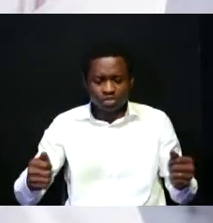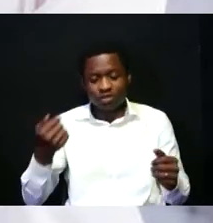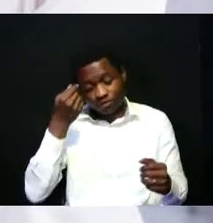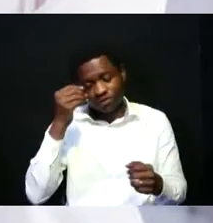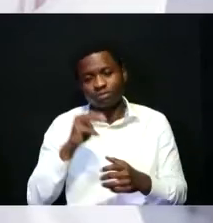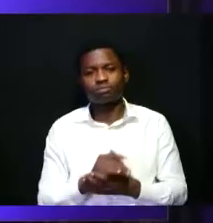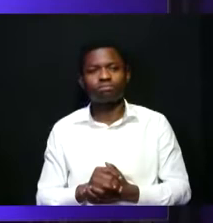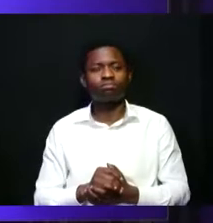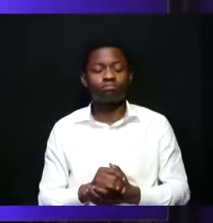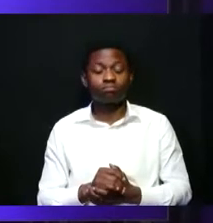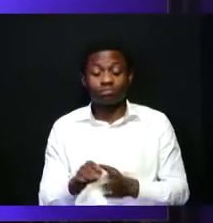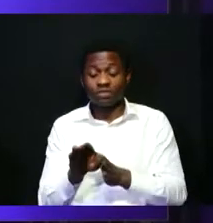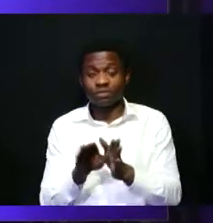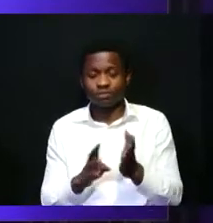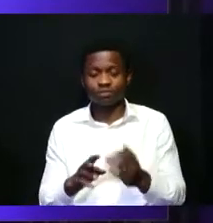Job,